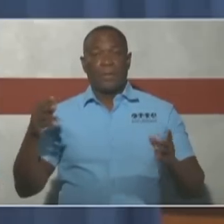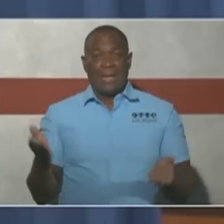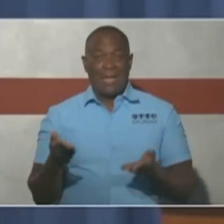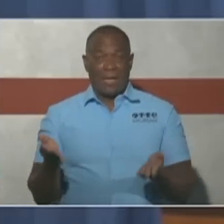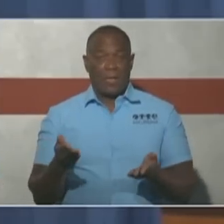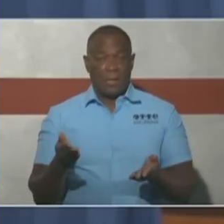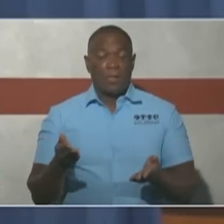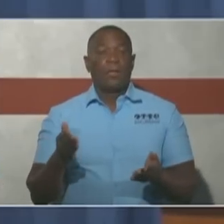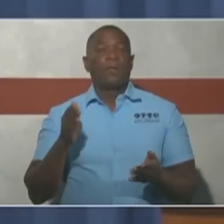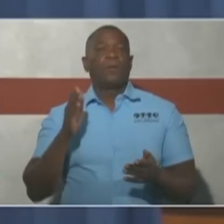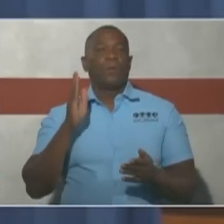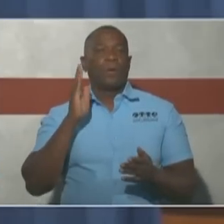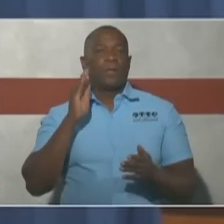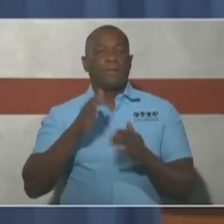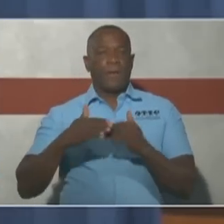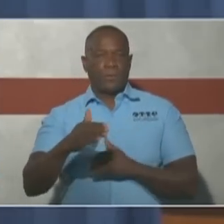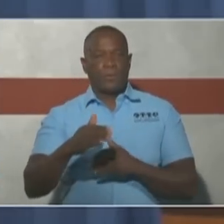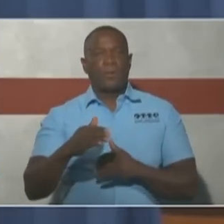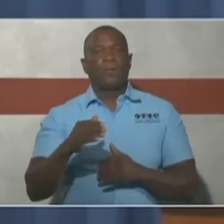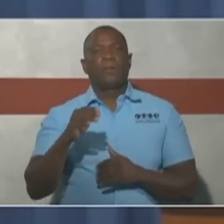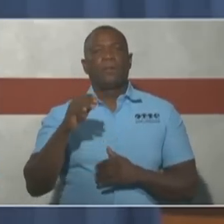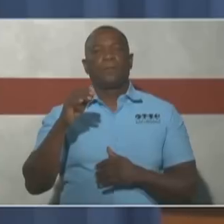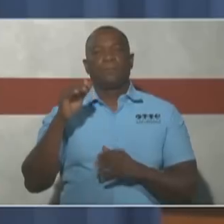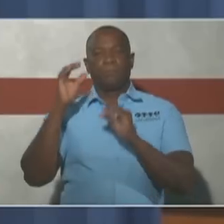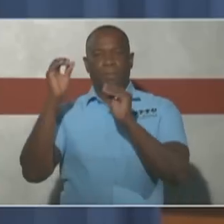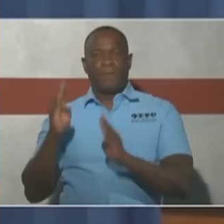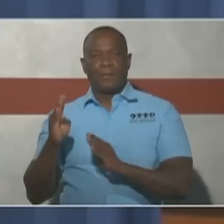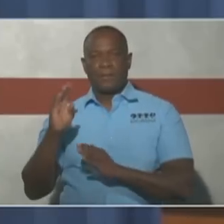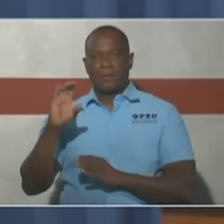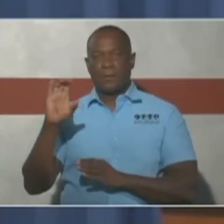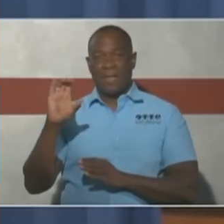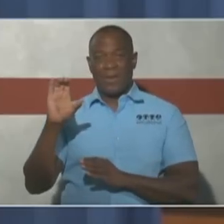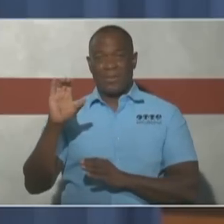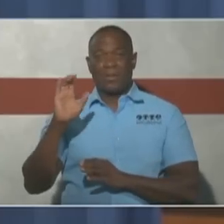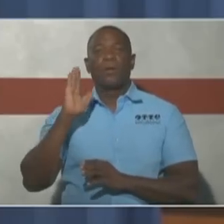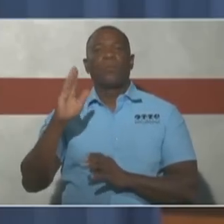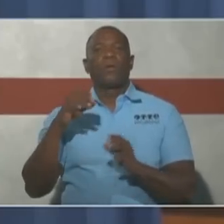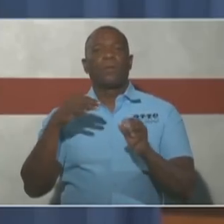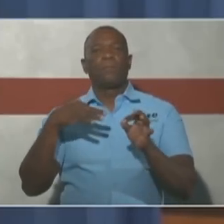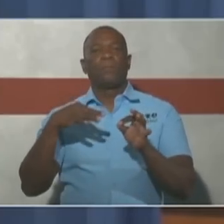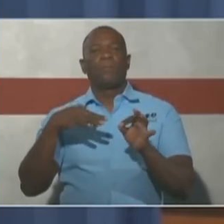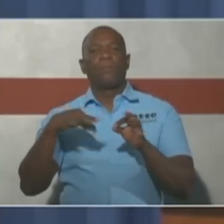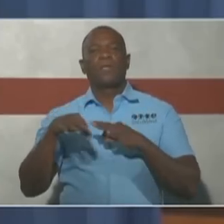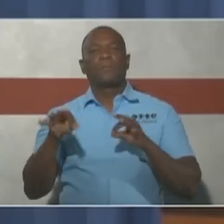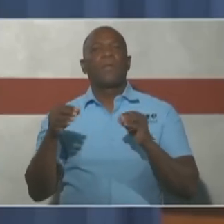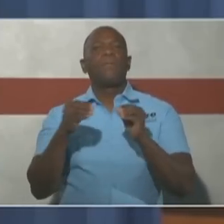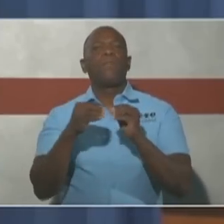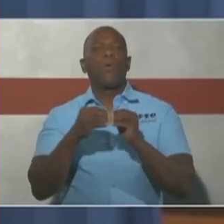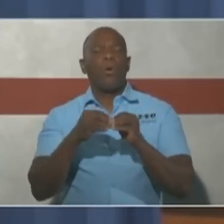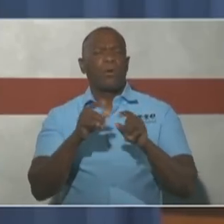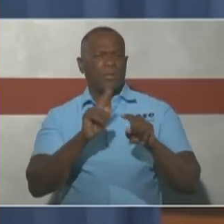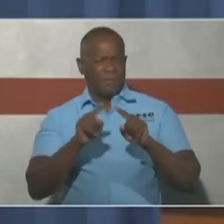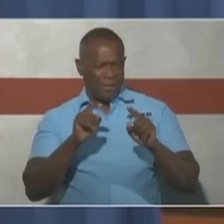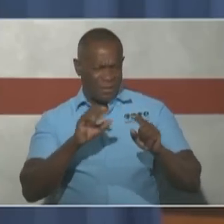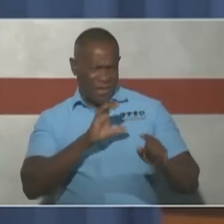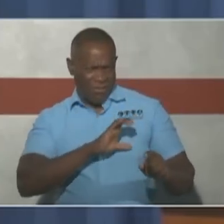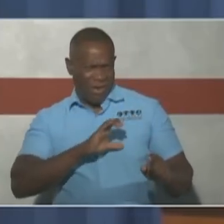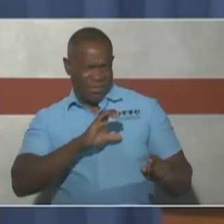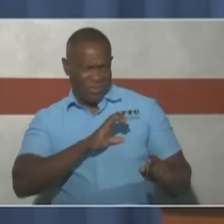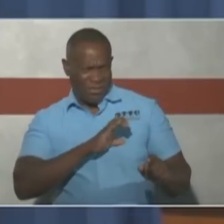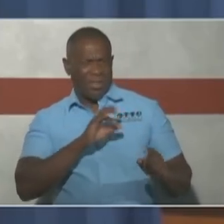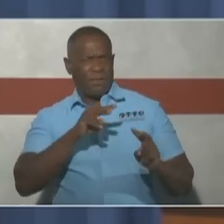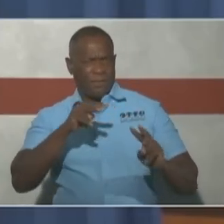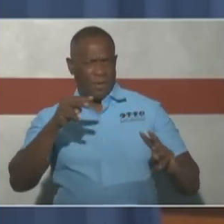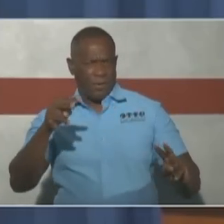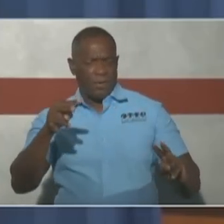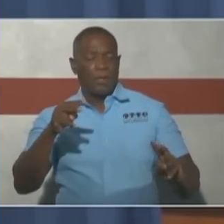first detected. Then Professor Carrington will go into further detail about the sublineages, their characteristics and what to expect